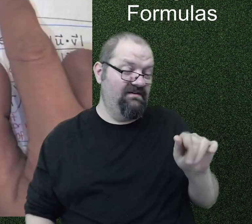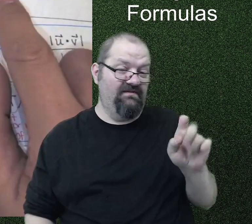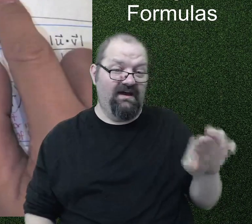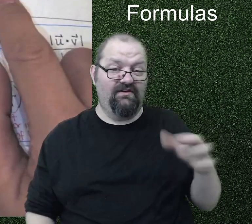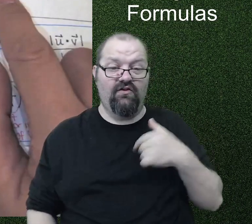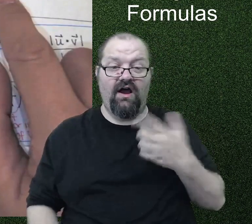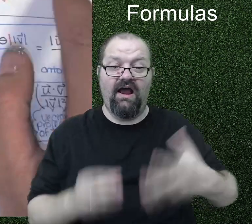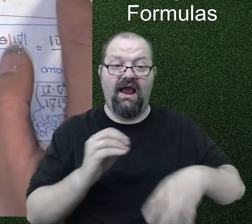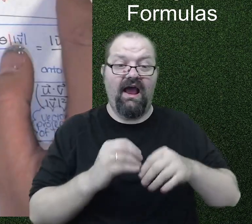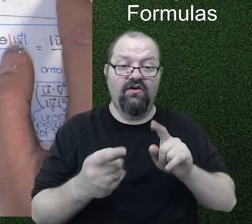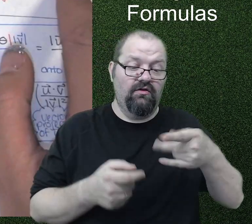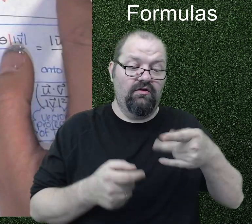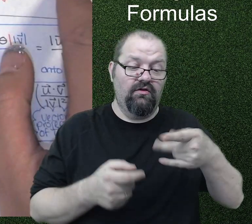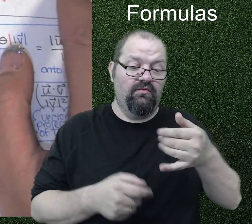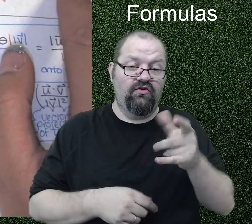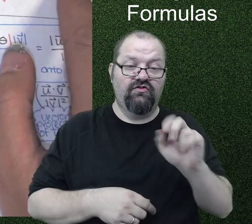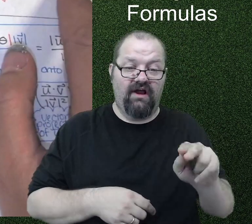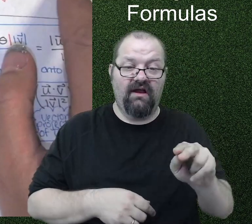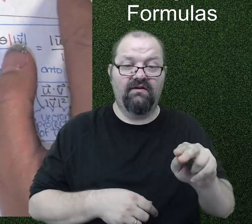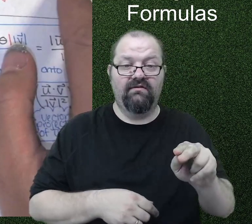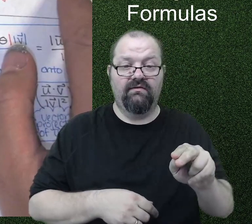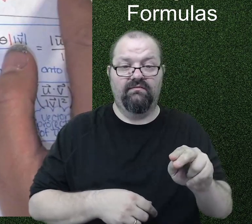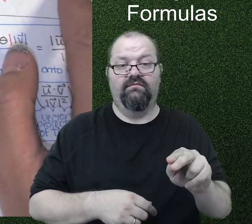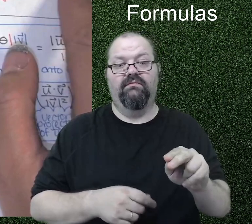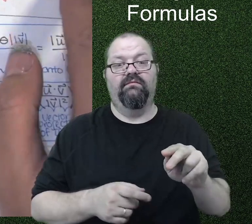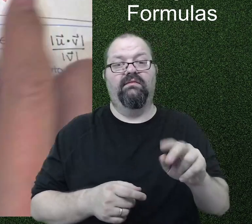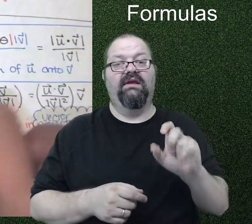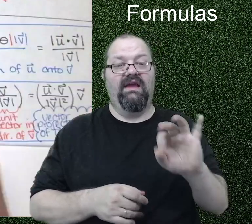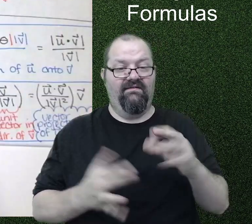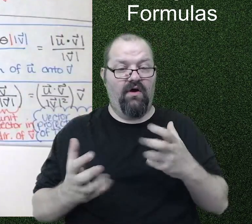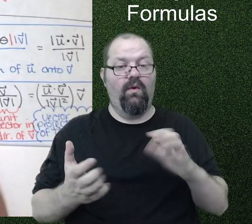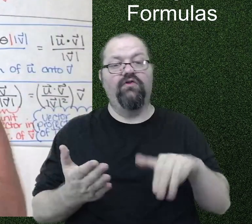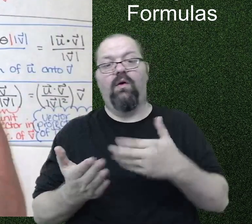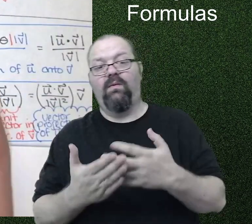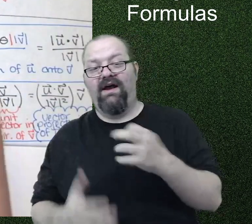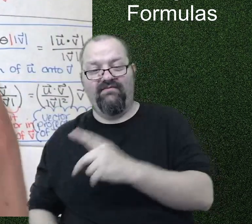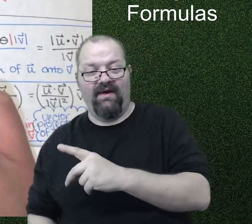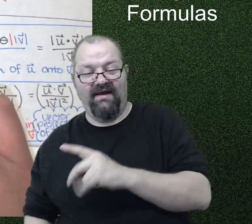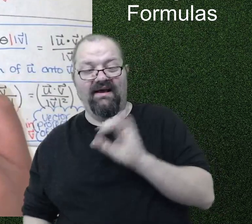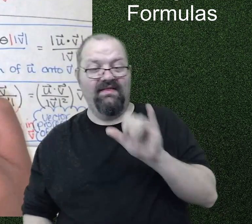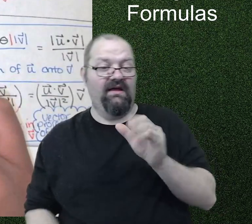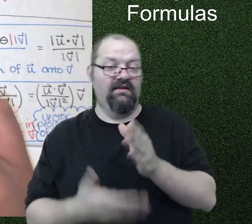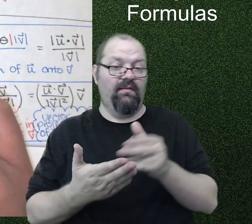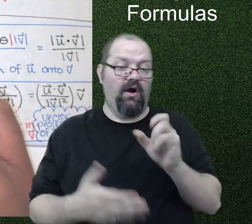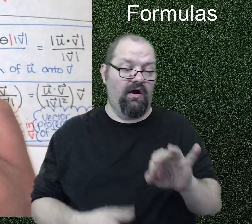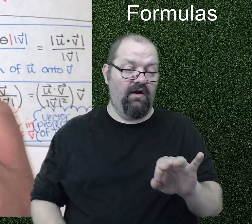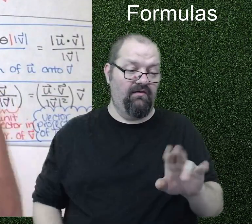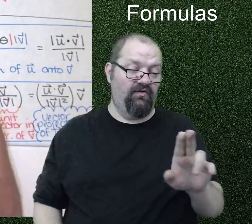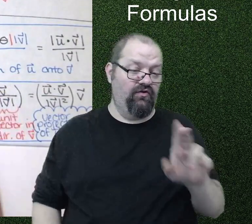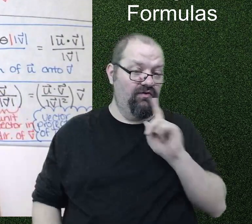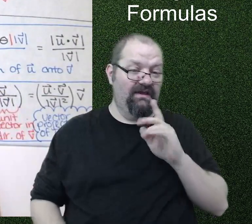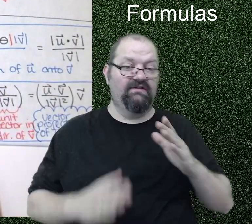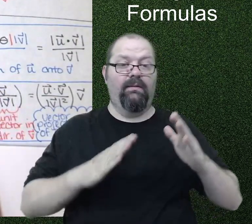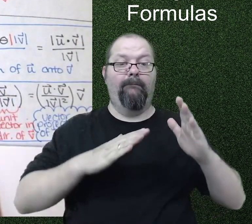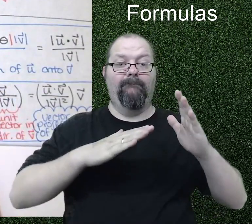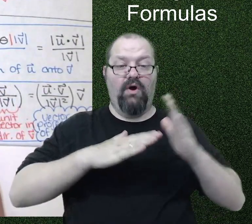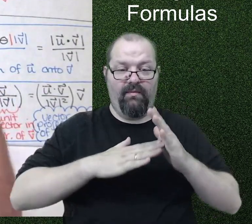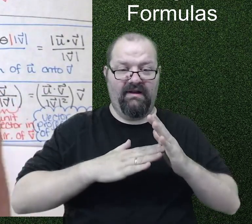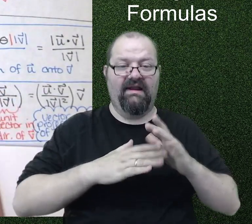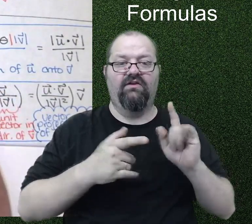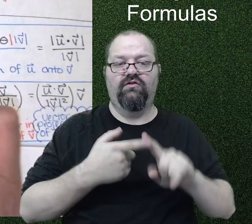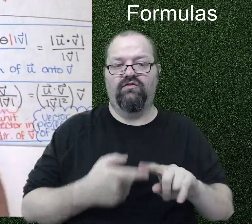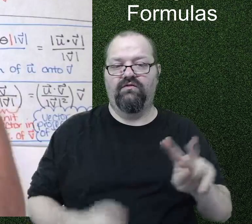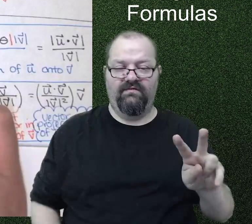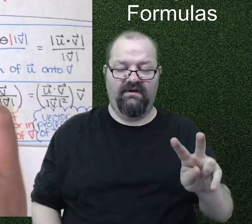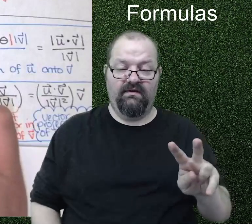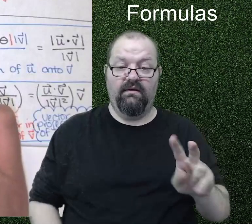add to the projection to get U back. It's the part of U that's perpendicular to V. So there's part